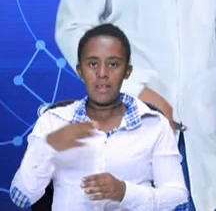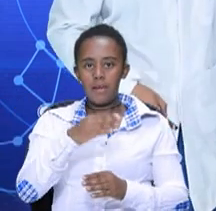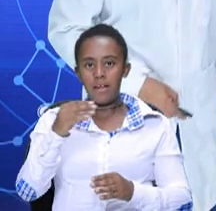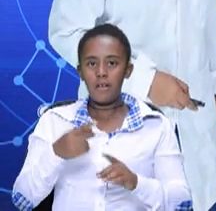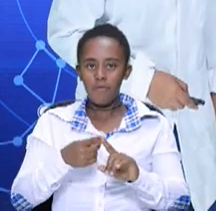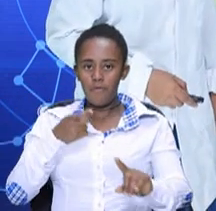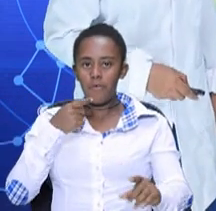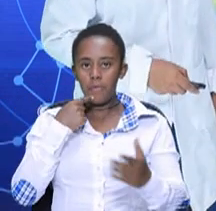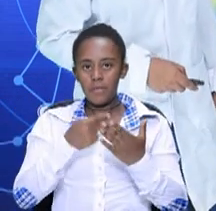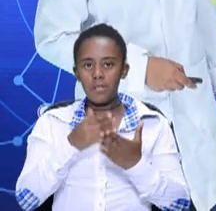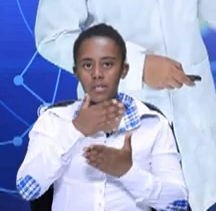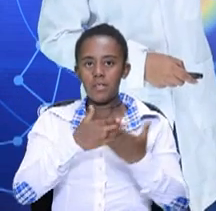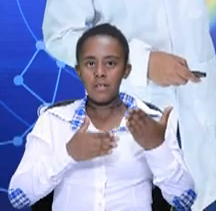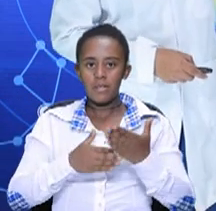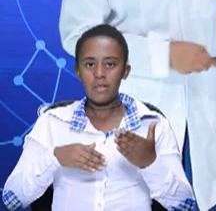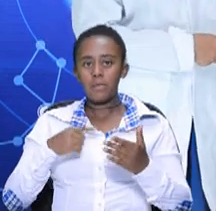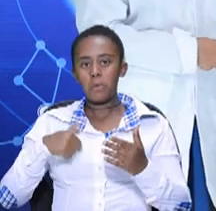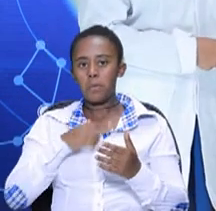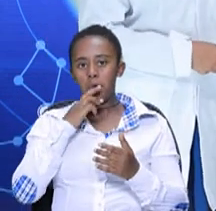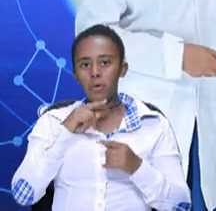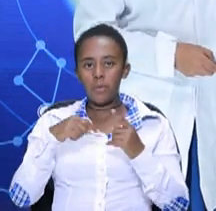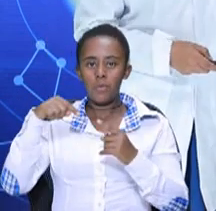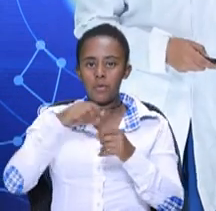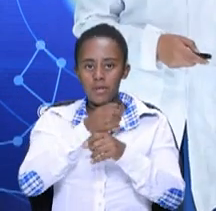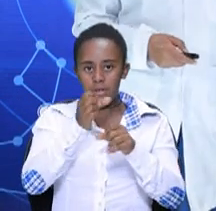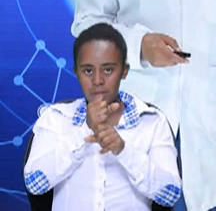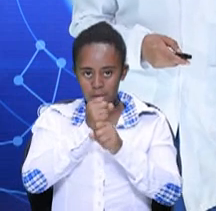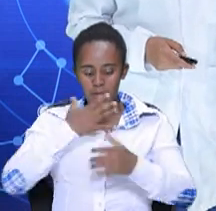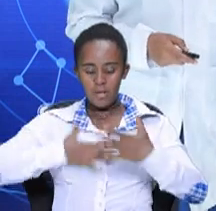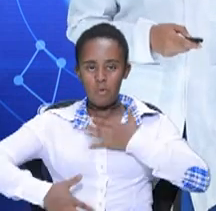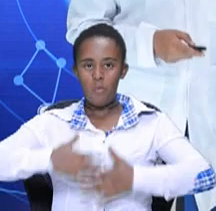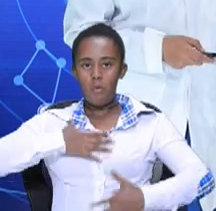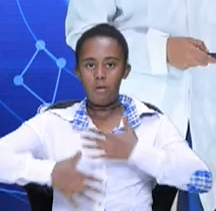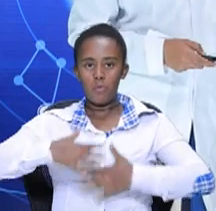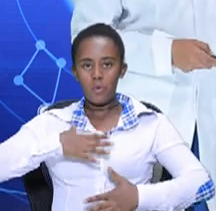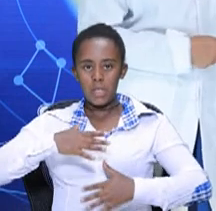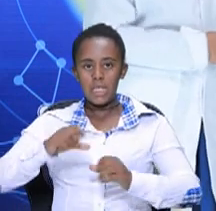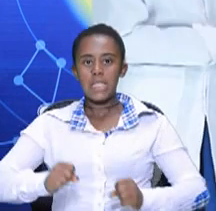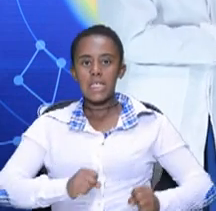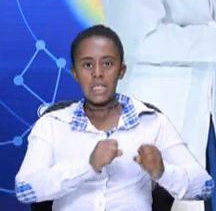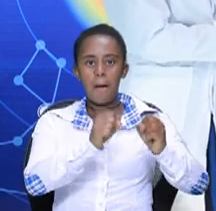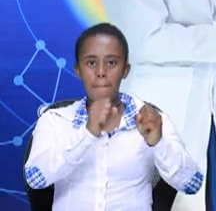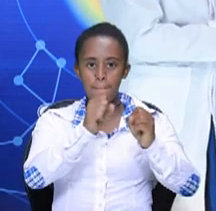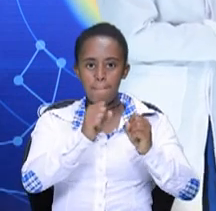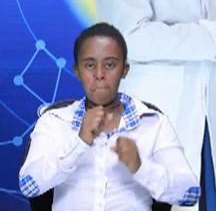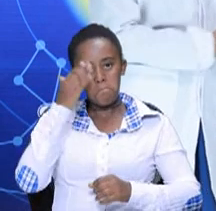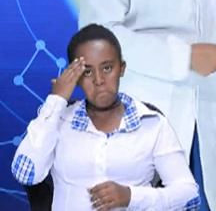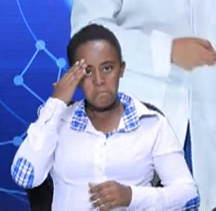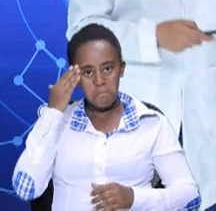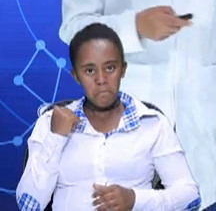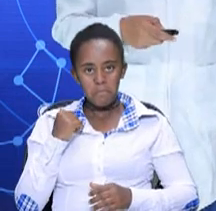this part we are going to summarize the circulatory system. The circulatory system, as you